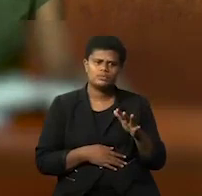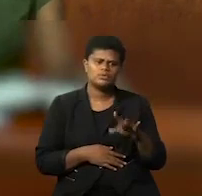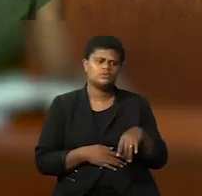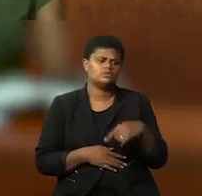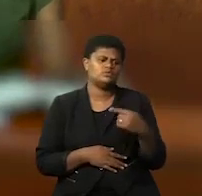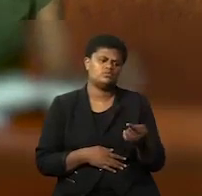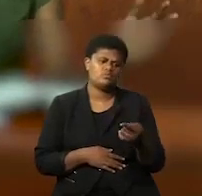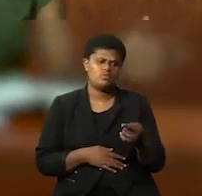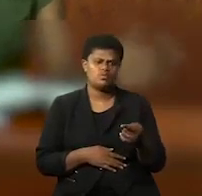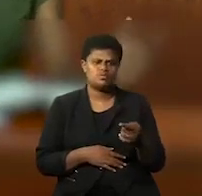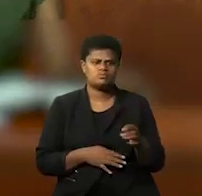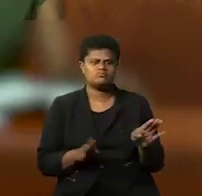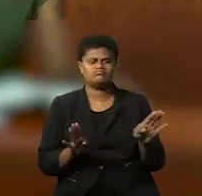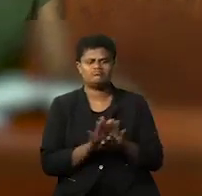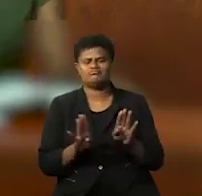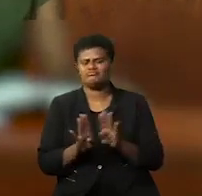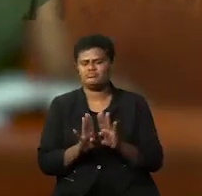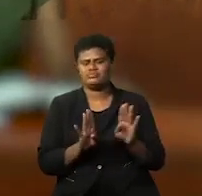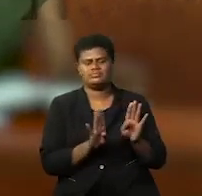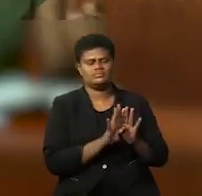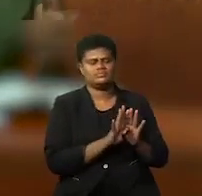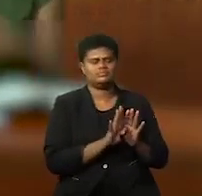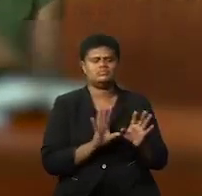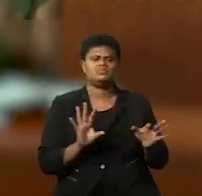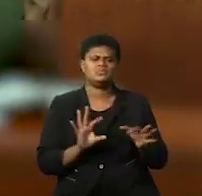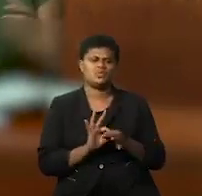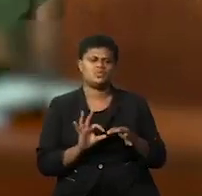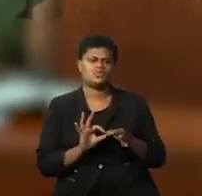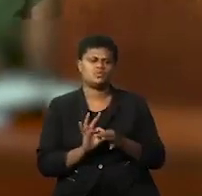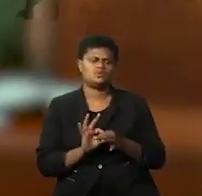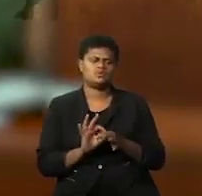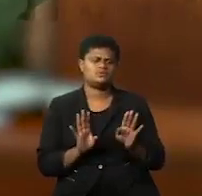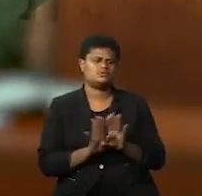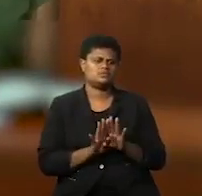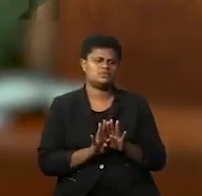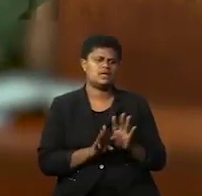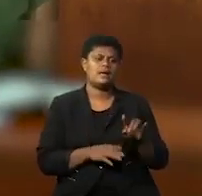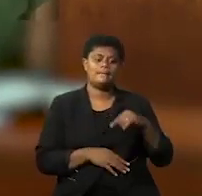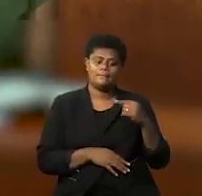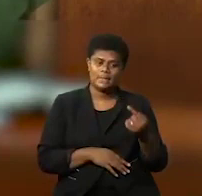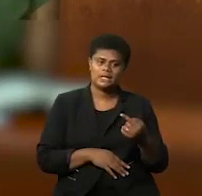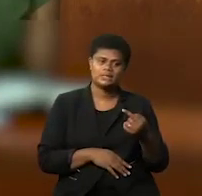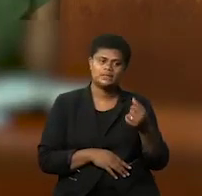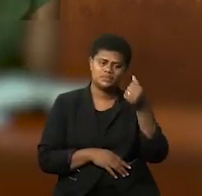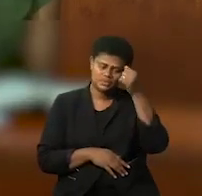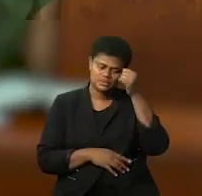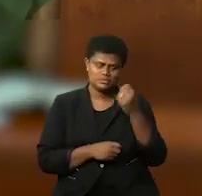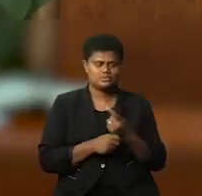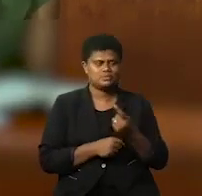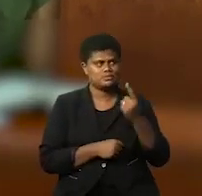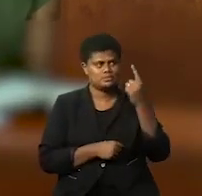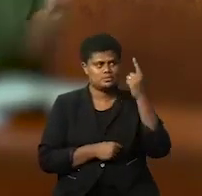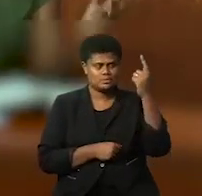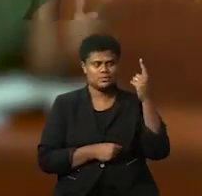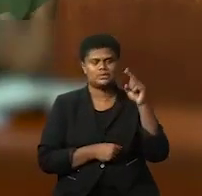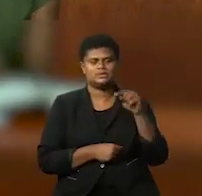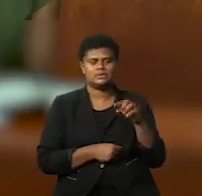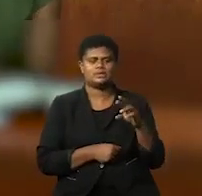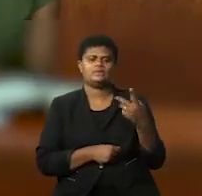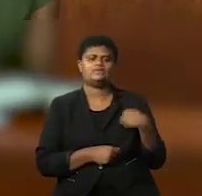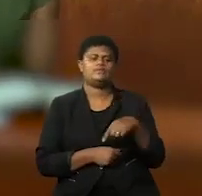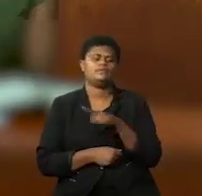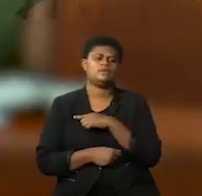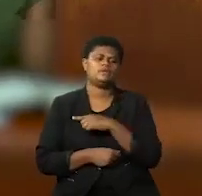we'll start having lockdowns and whatnot. But one thing that we can remain firm in is that the God that we serve is establishing an unshakable